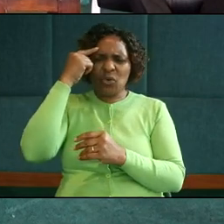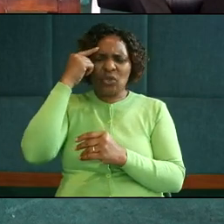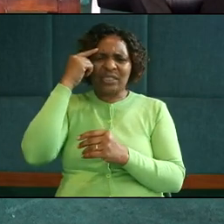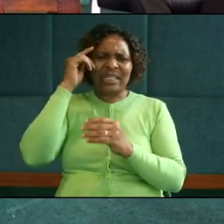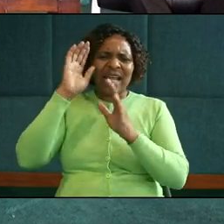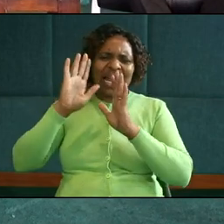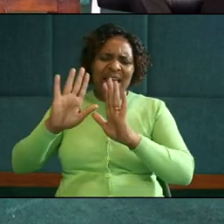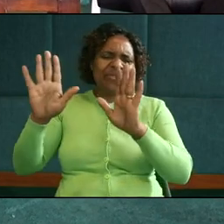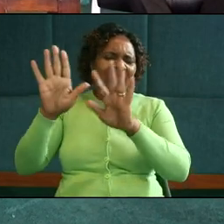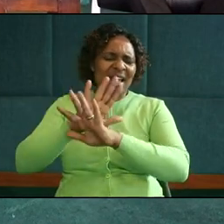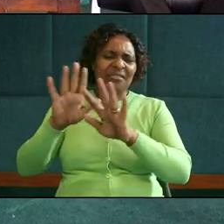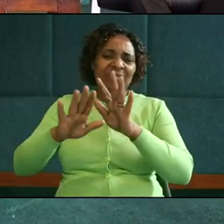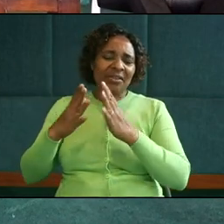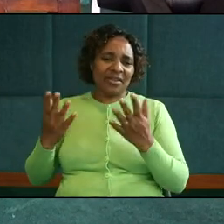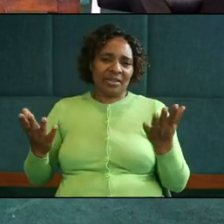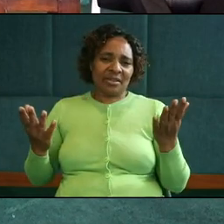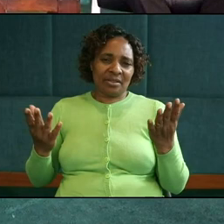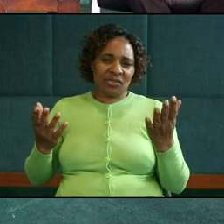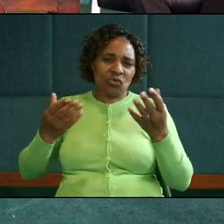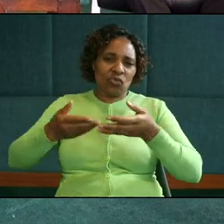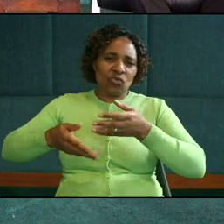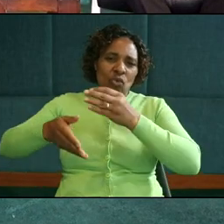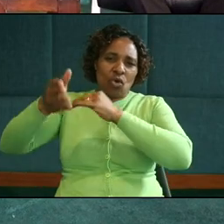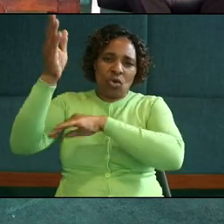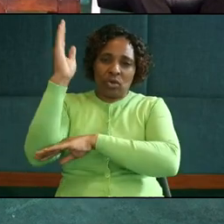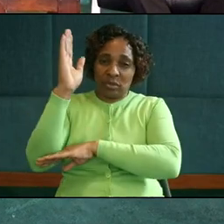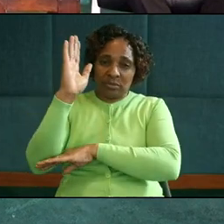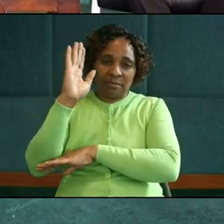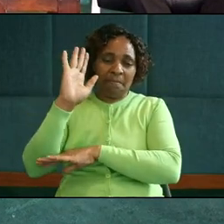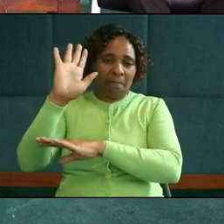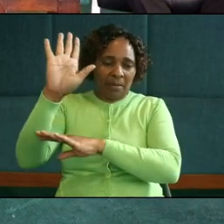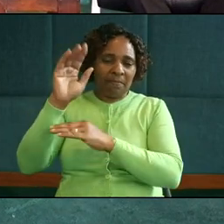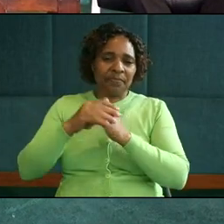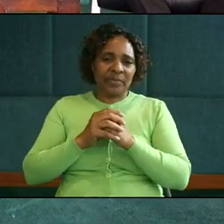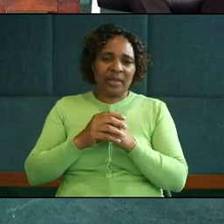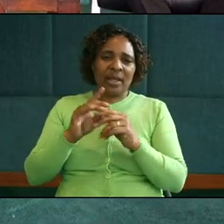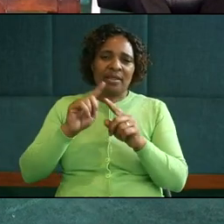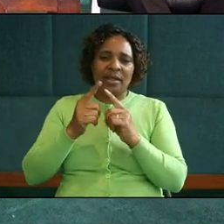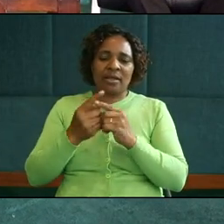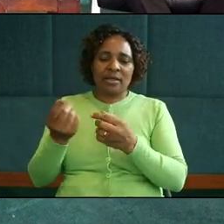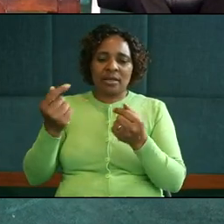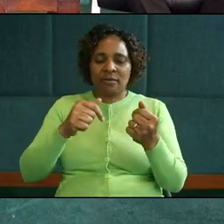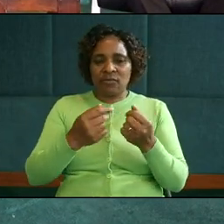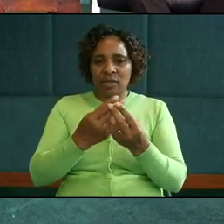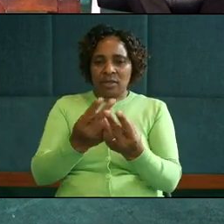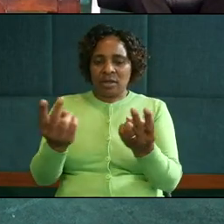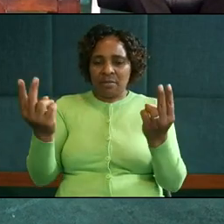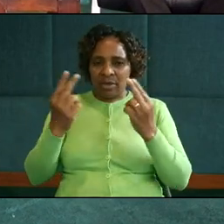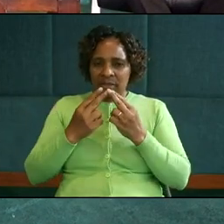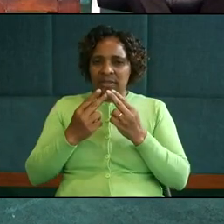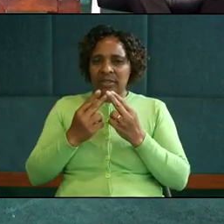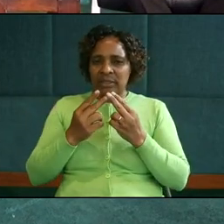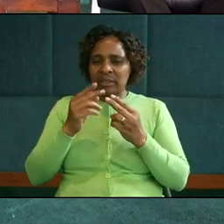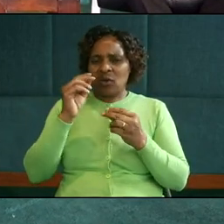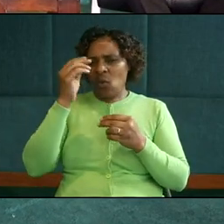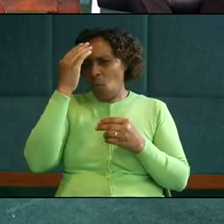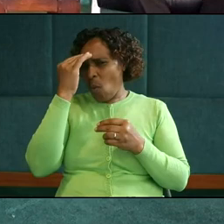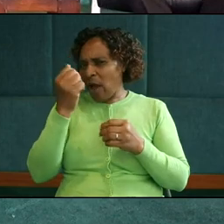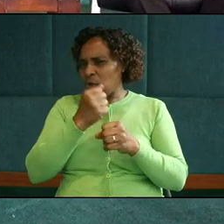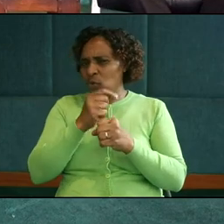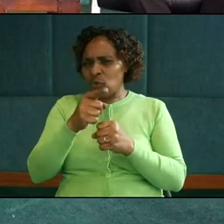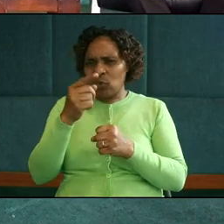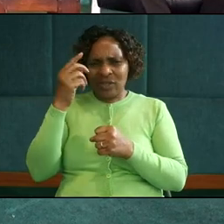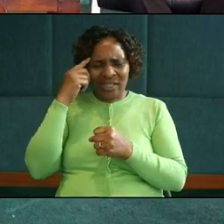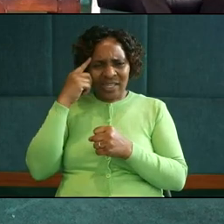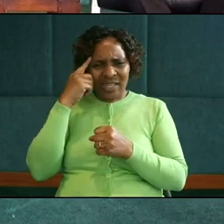had left everything to God. Perhaps I can just bring in the panel a little bit. Silas, why do you think